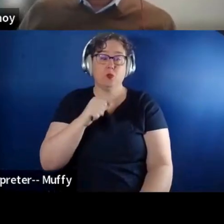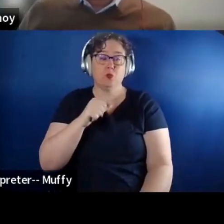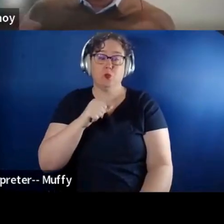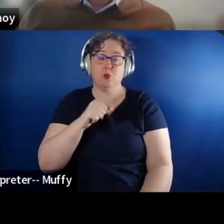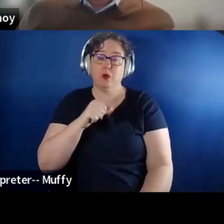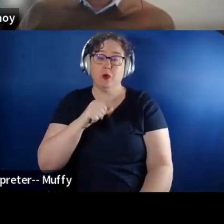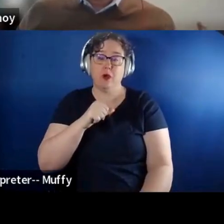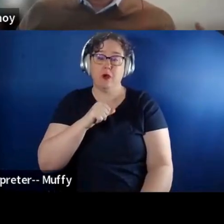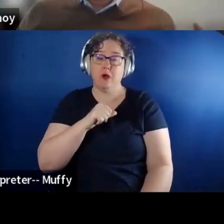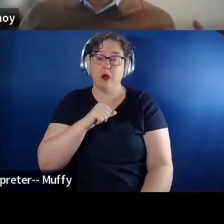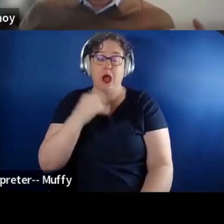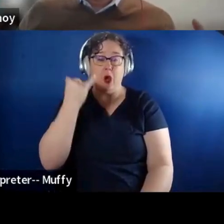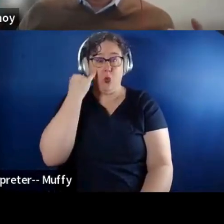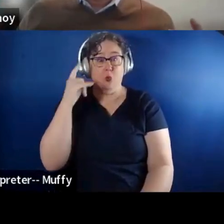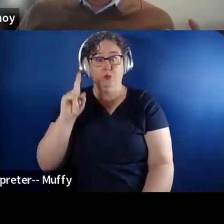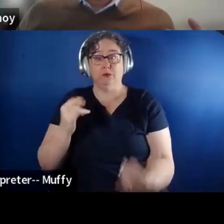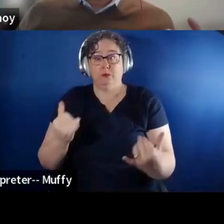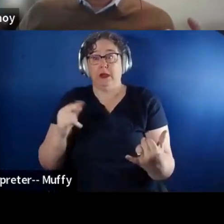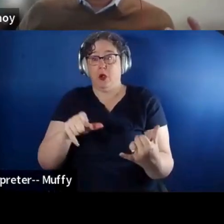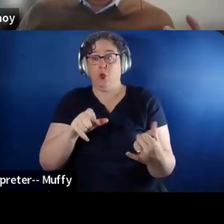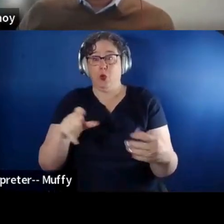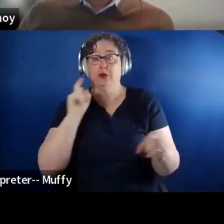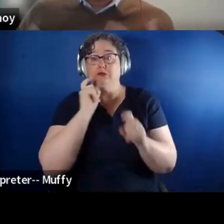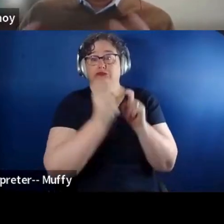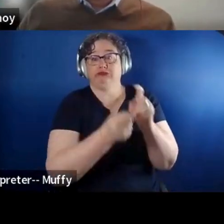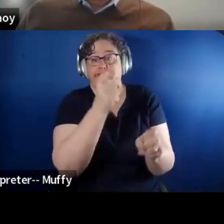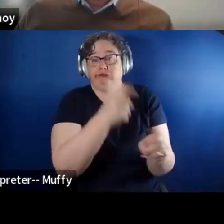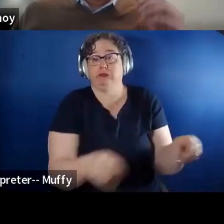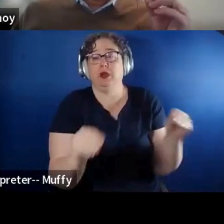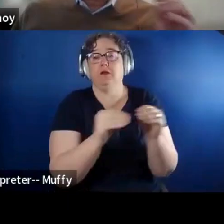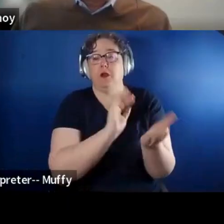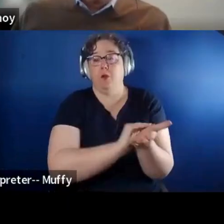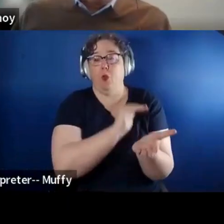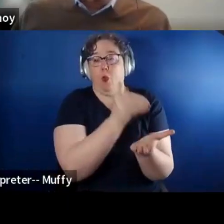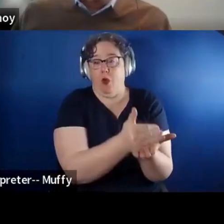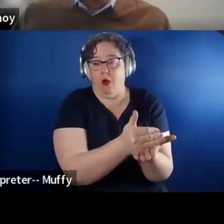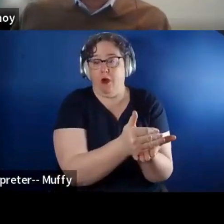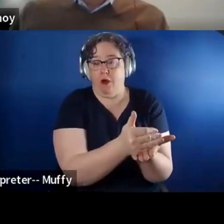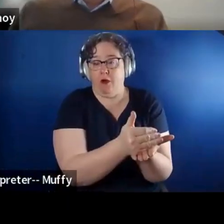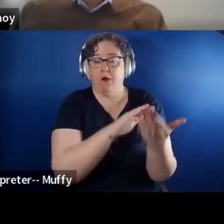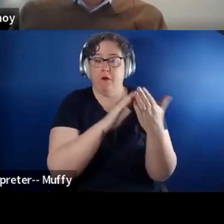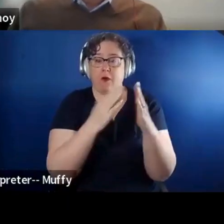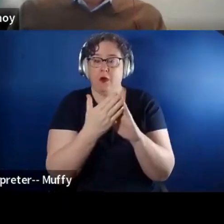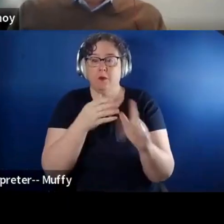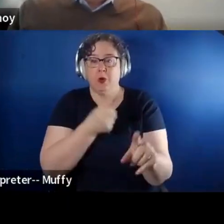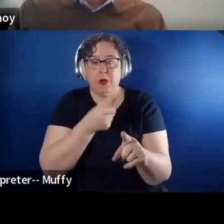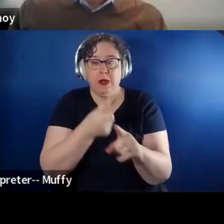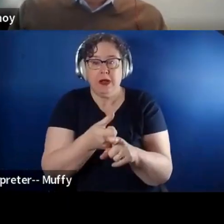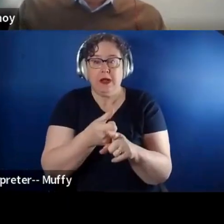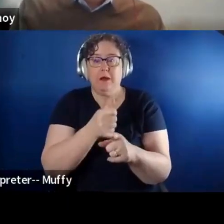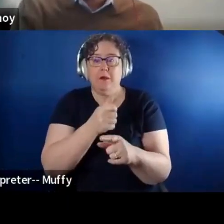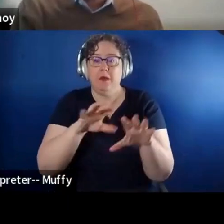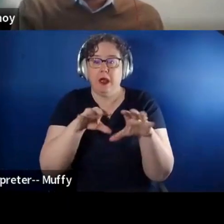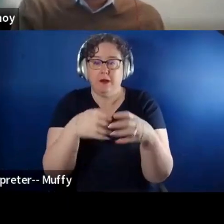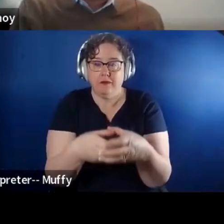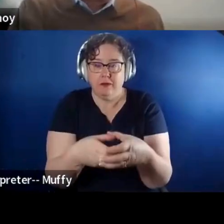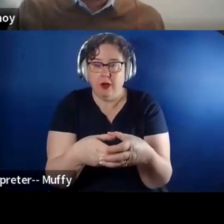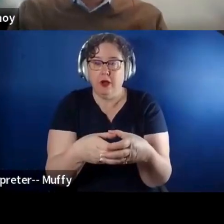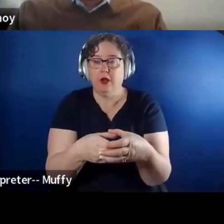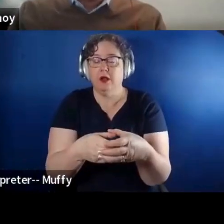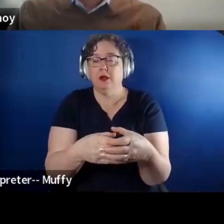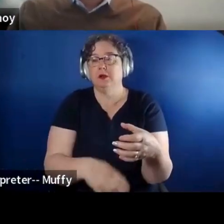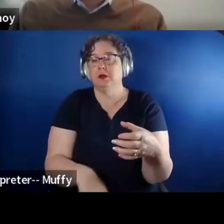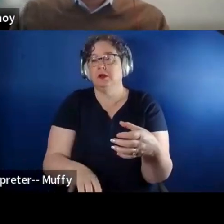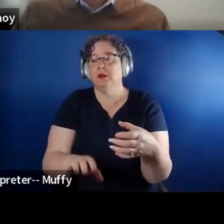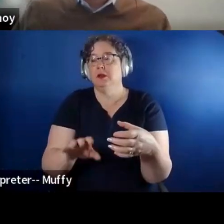of our giving. If anything, the amount that we're giving through our Community Impact Fund, formerly our Umpqua Bank Charitable Foundation,